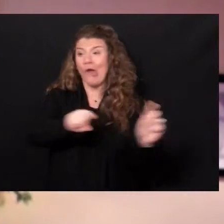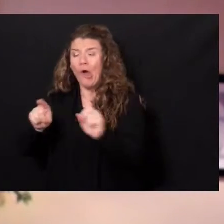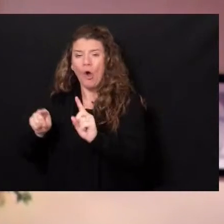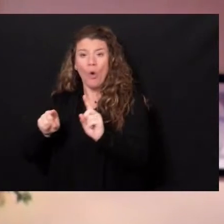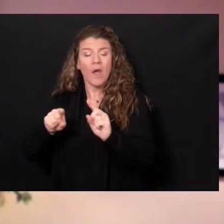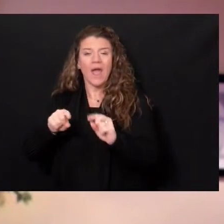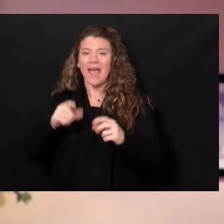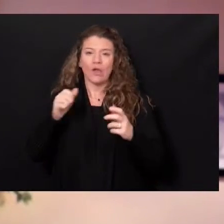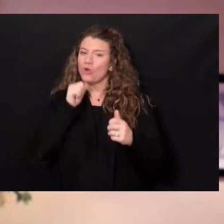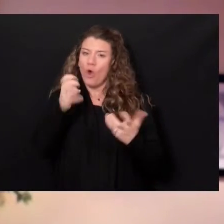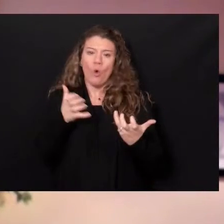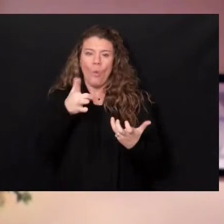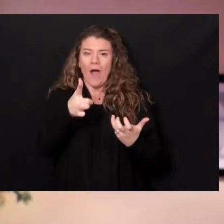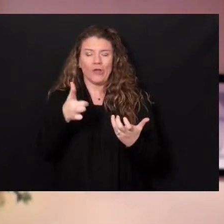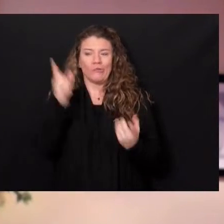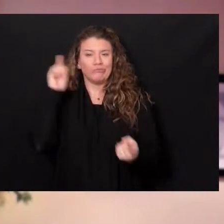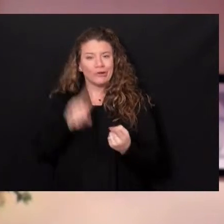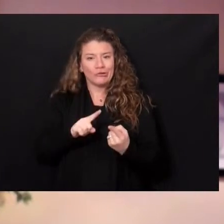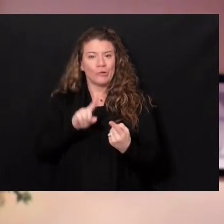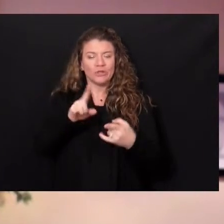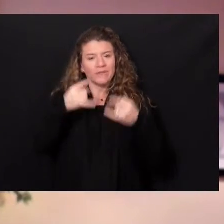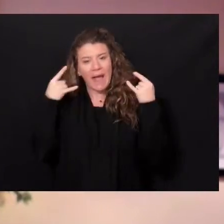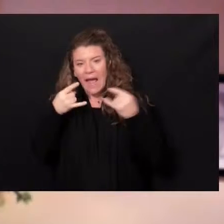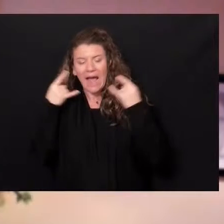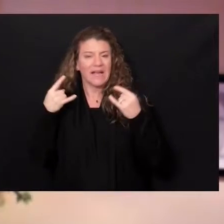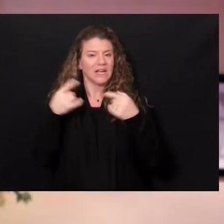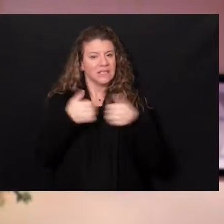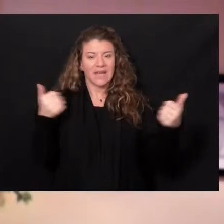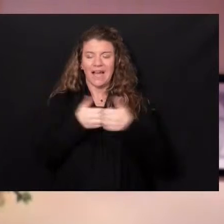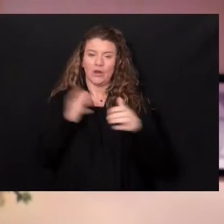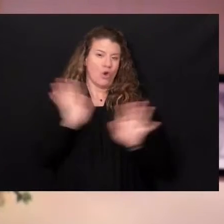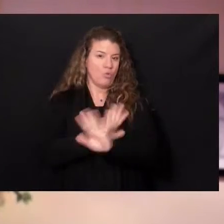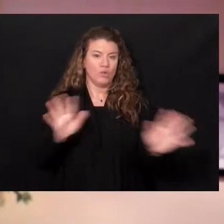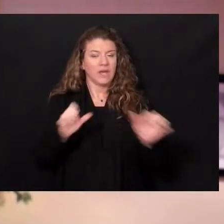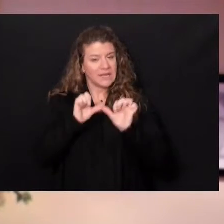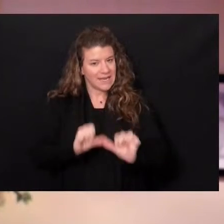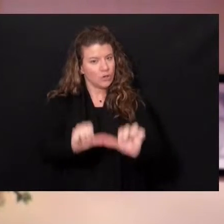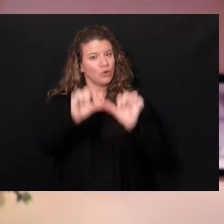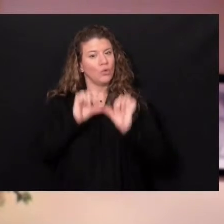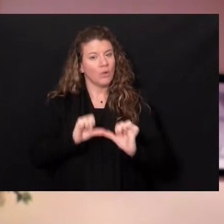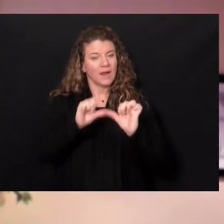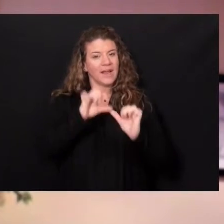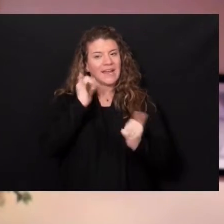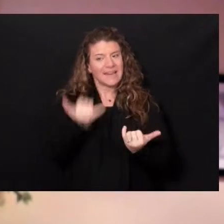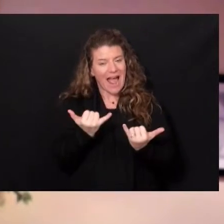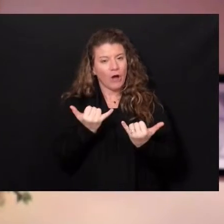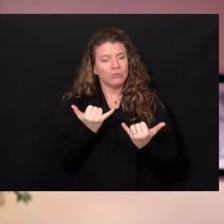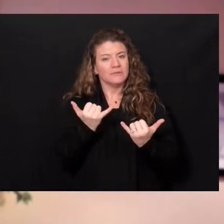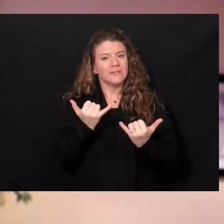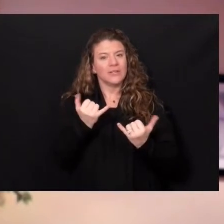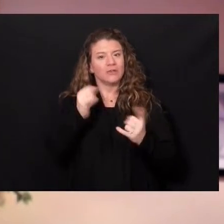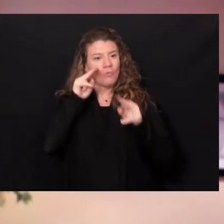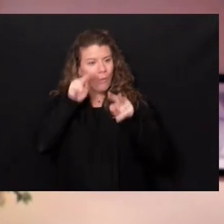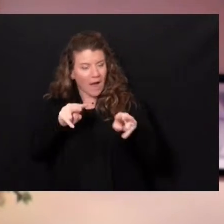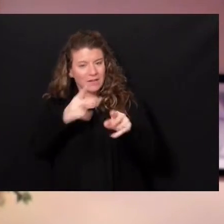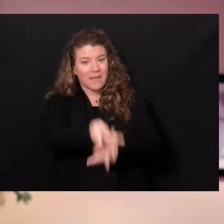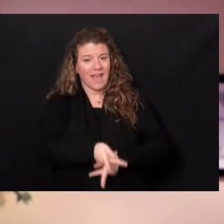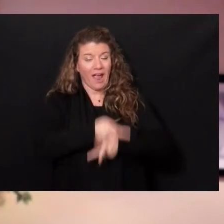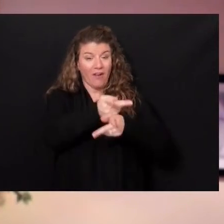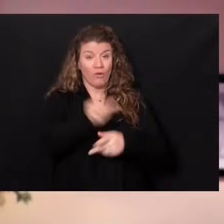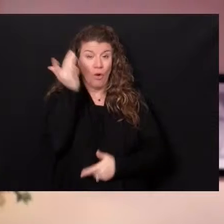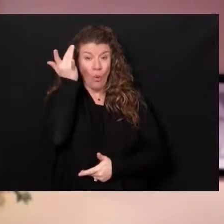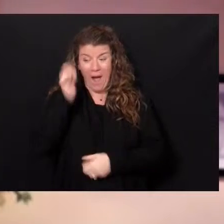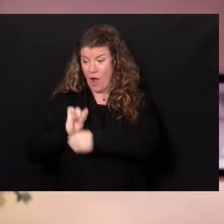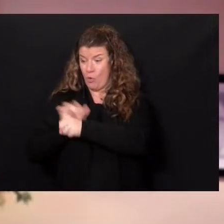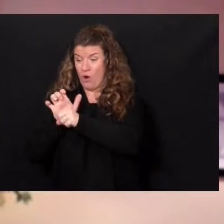of constraint in the state, we still need to become really careful because we're not out of the woods yet, but we've